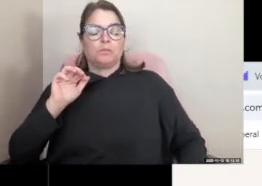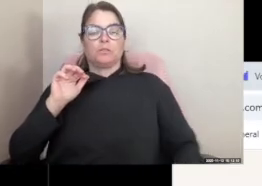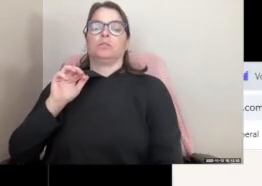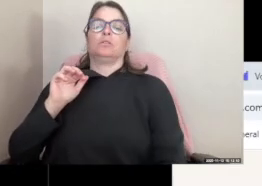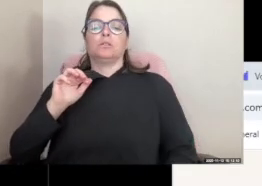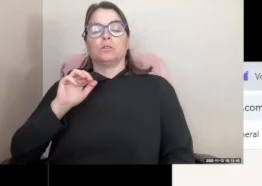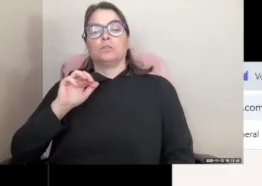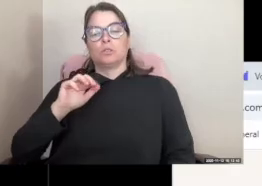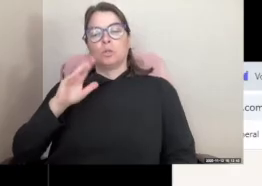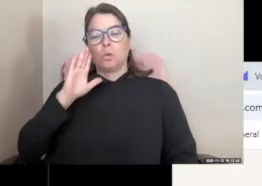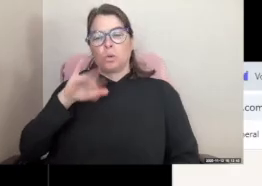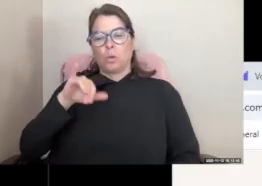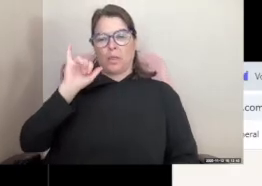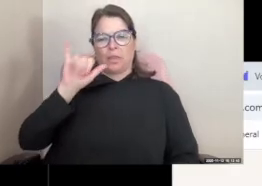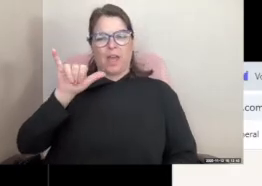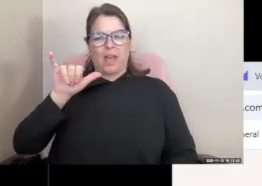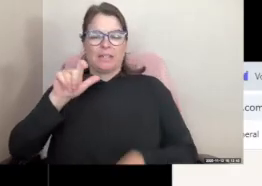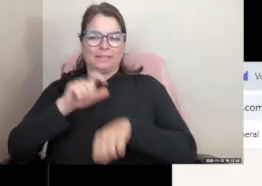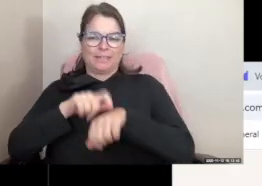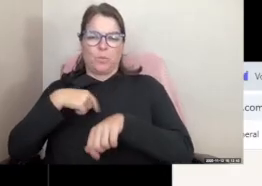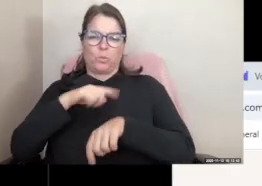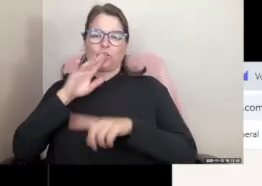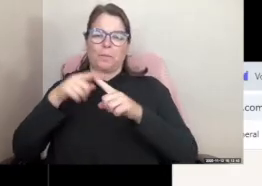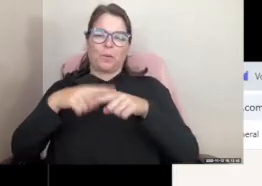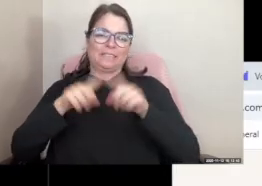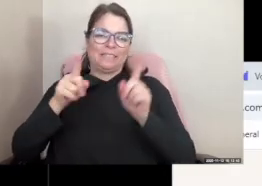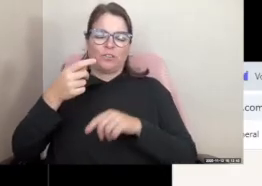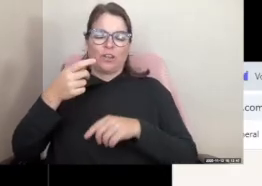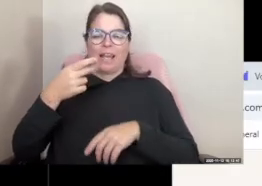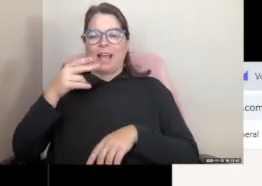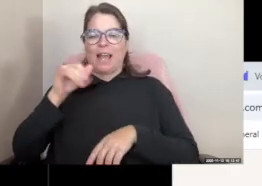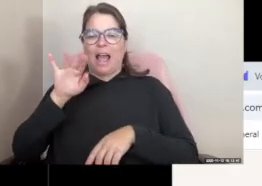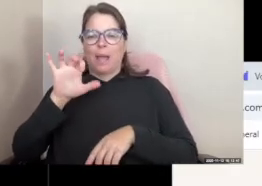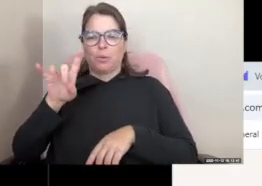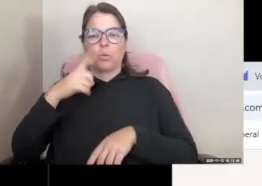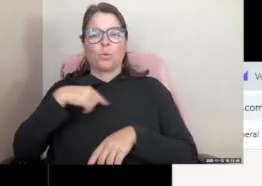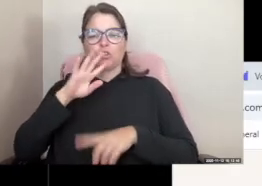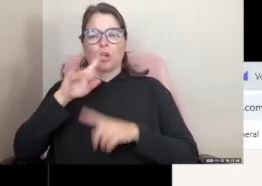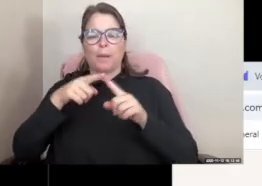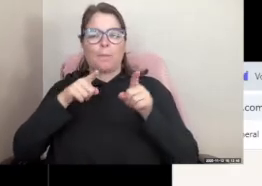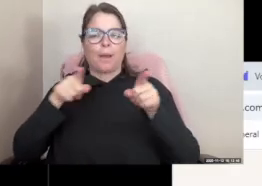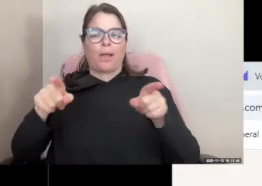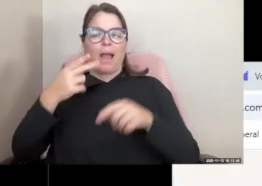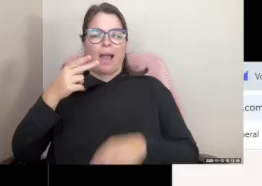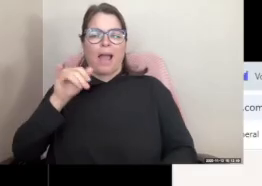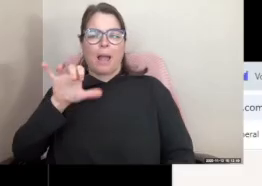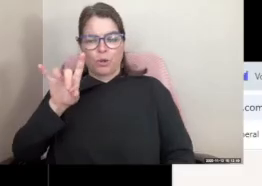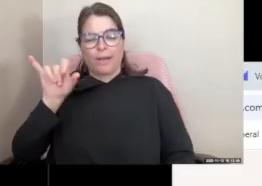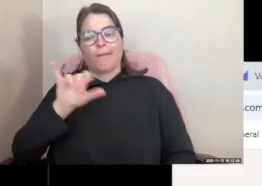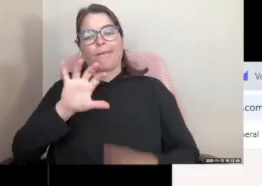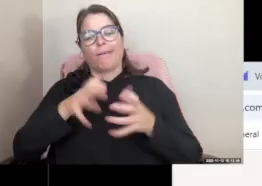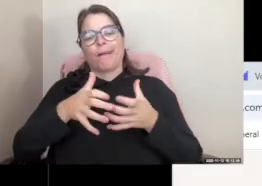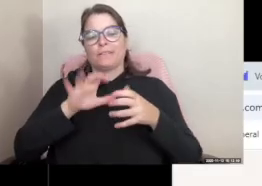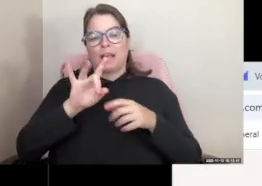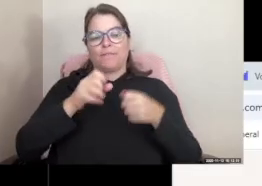I was here when we did the first few rounds of HVIP back when it did mean hybrid